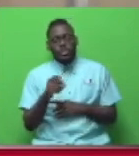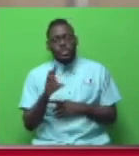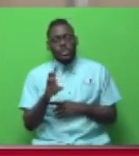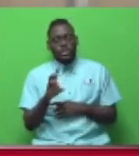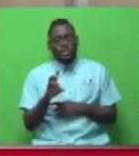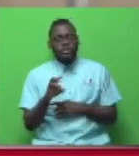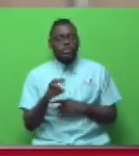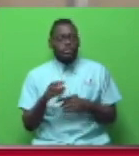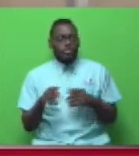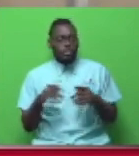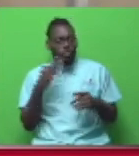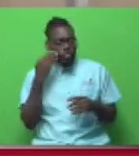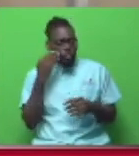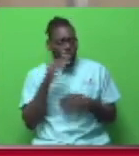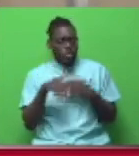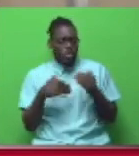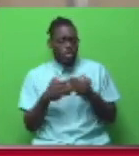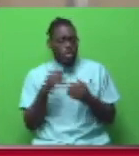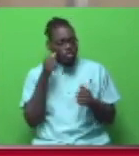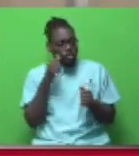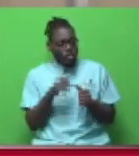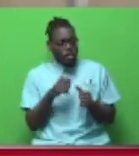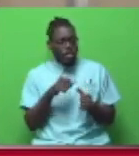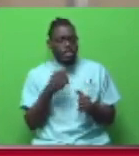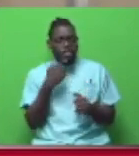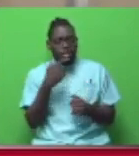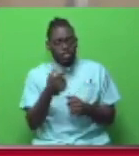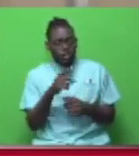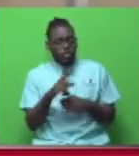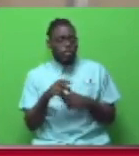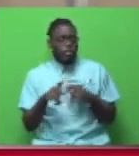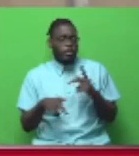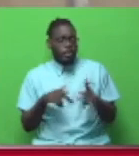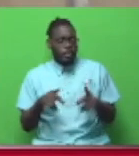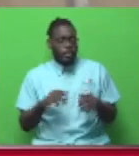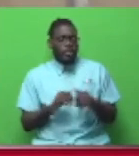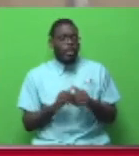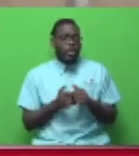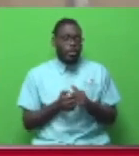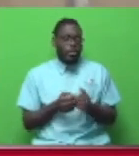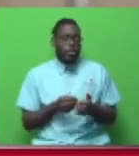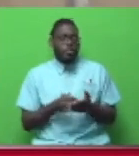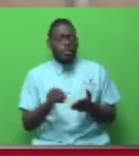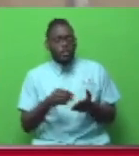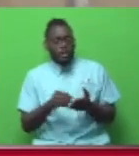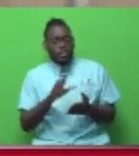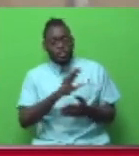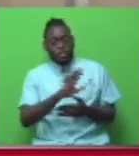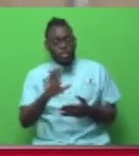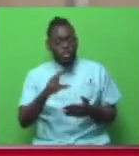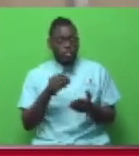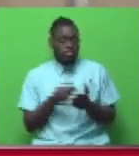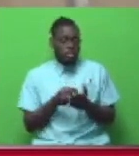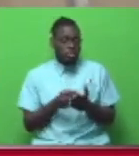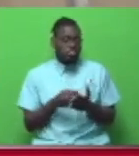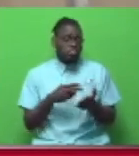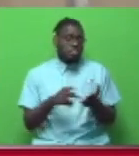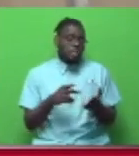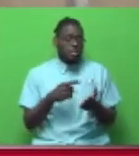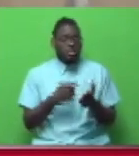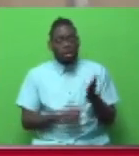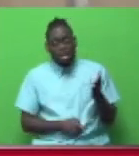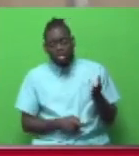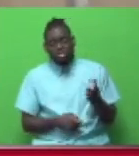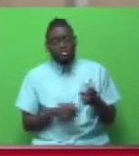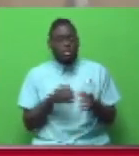we are counting to the taxpayers as to where your money is spent. Throughout the length and breadth of, especially the Office of the